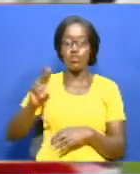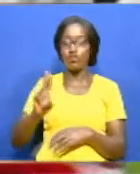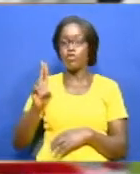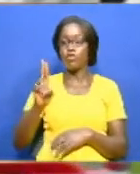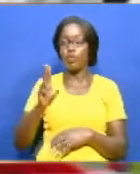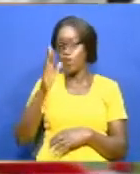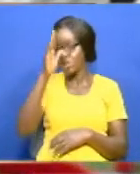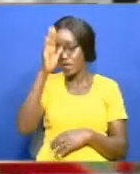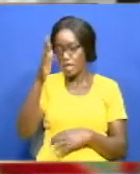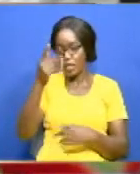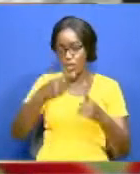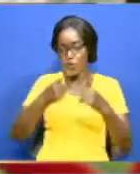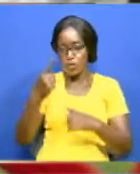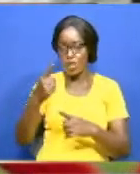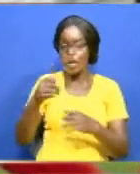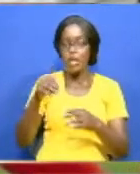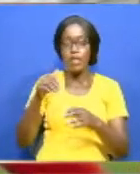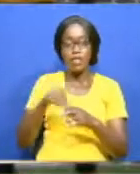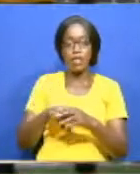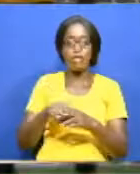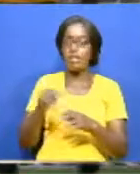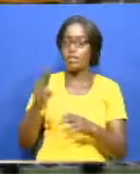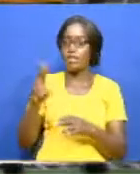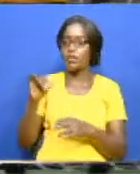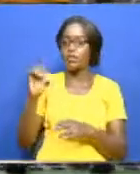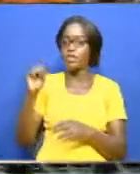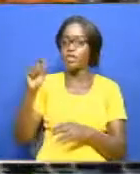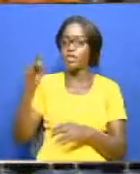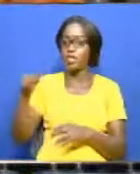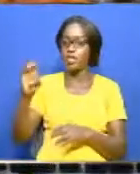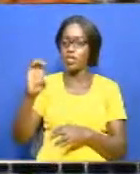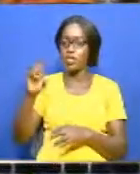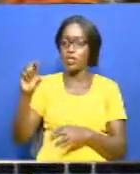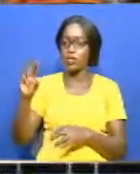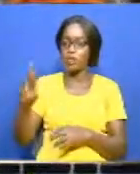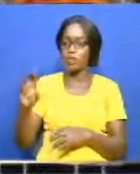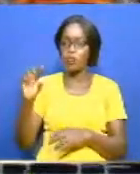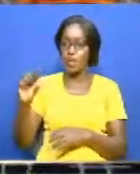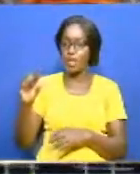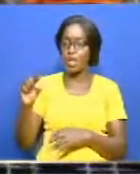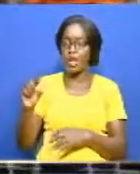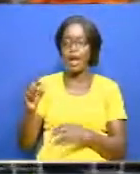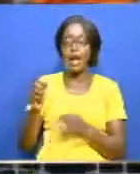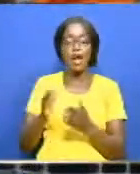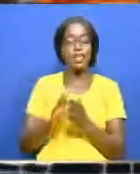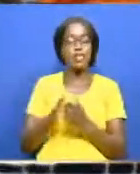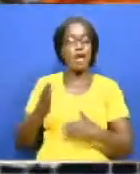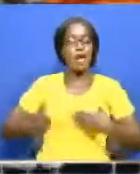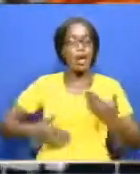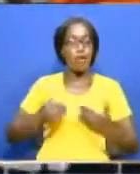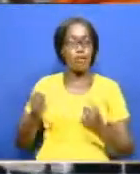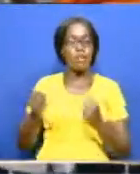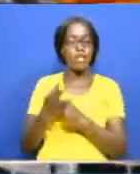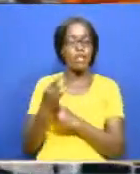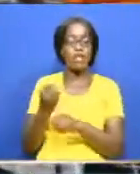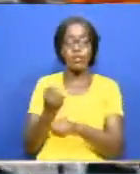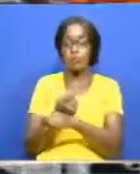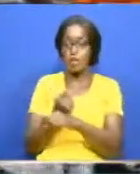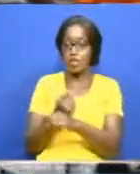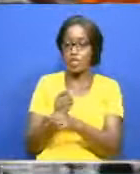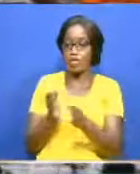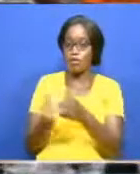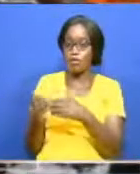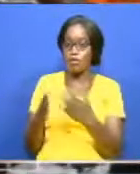in Duisburg. Nuno Espirito Santo's side had a glorious 13th-minute chance to take the lead, but Raul